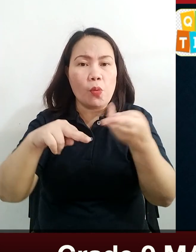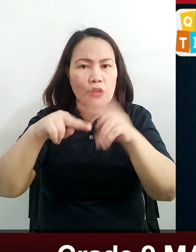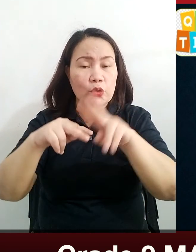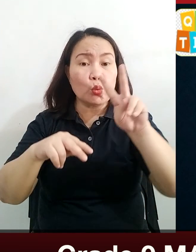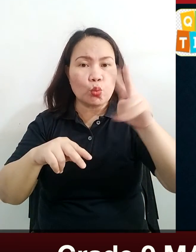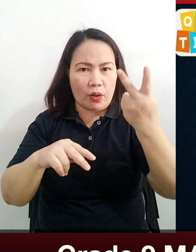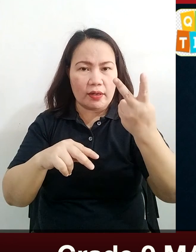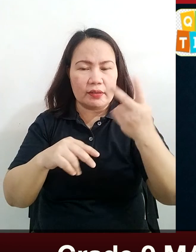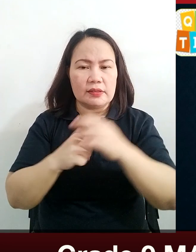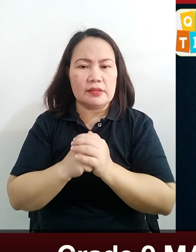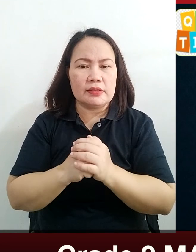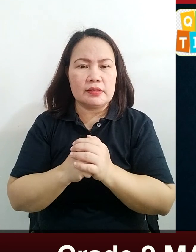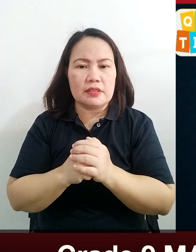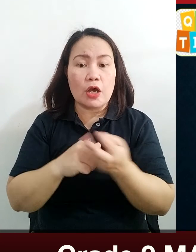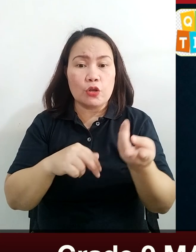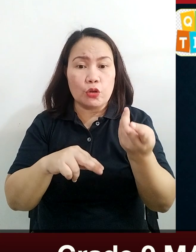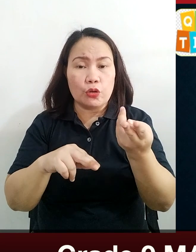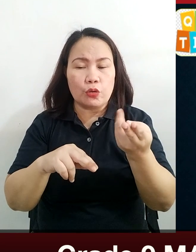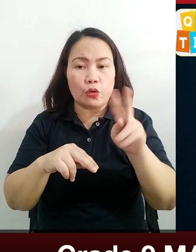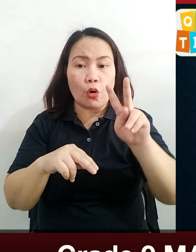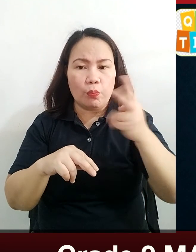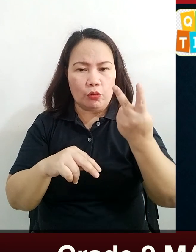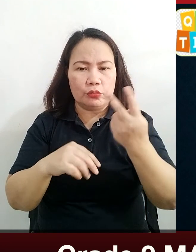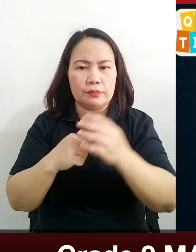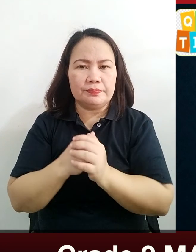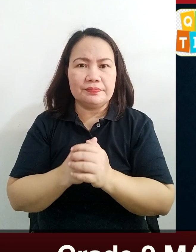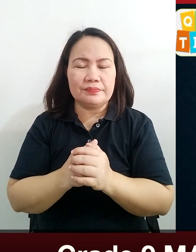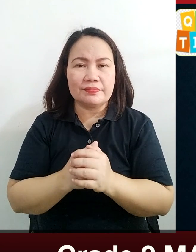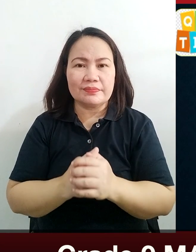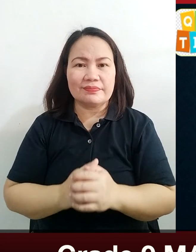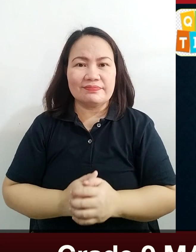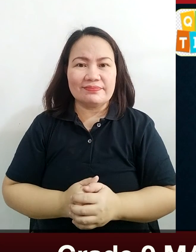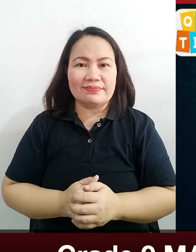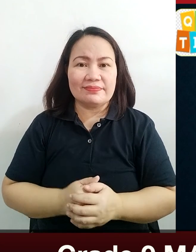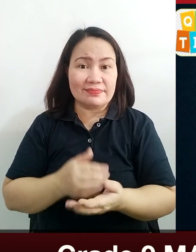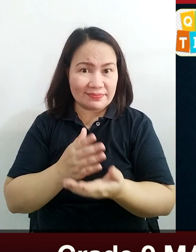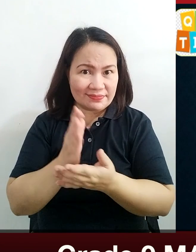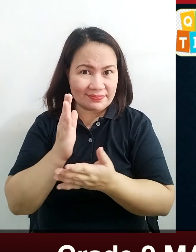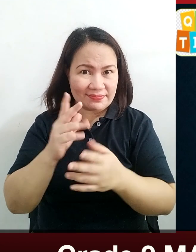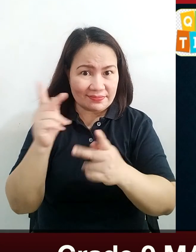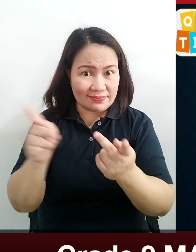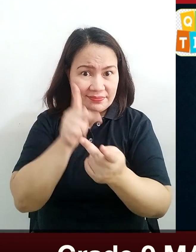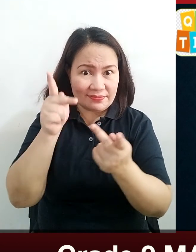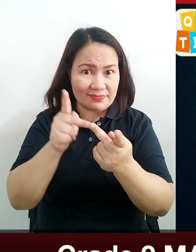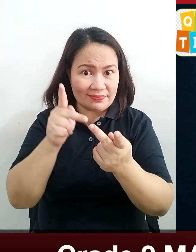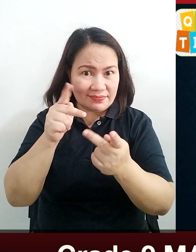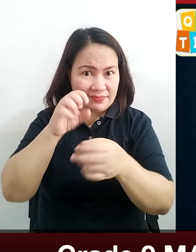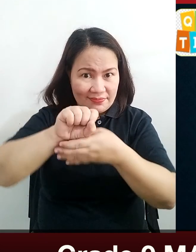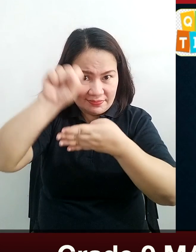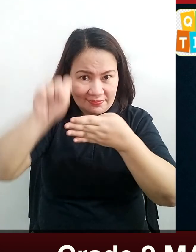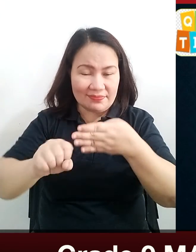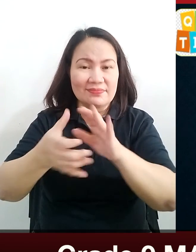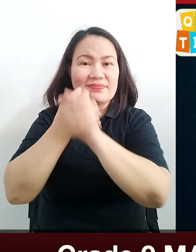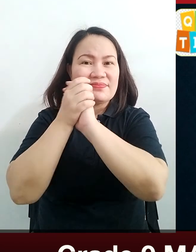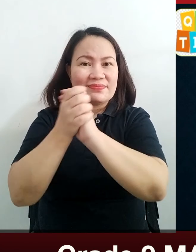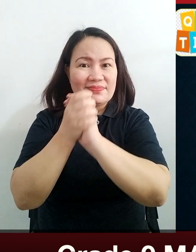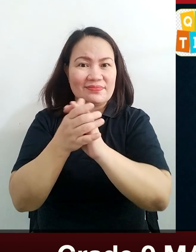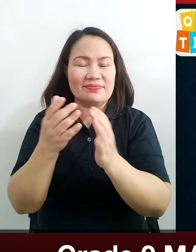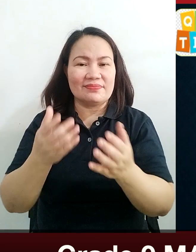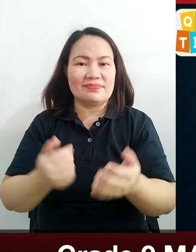Yes, the answer is letter A. Also, t is doubled. Okay, if you get a perfect score,